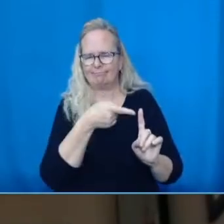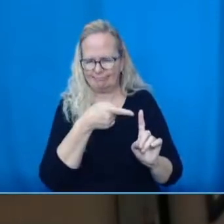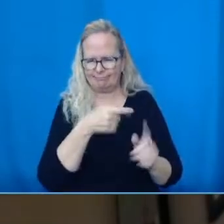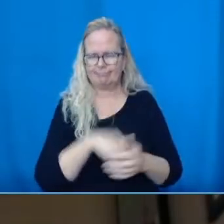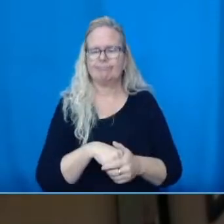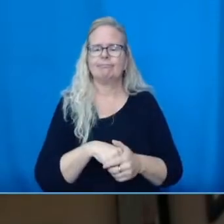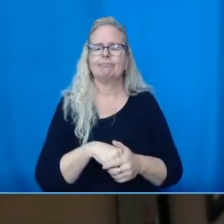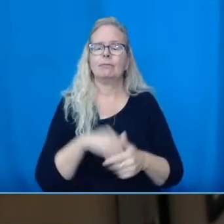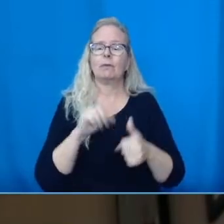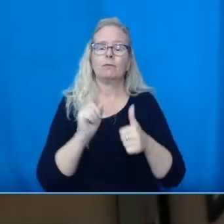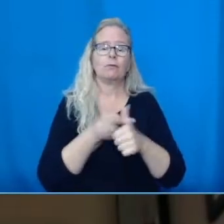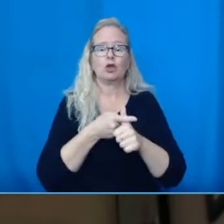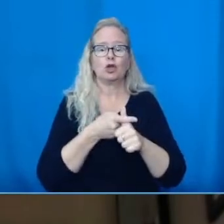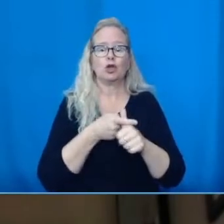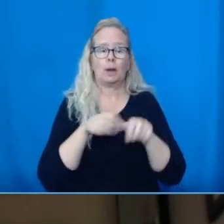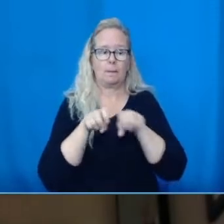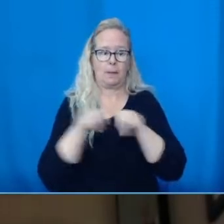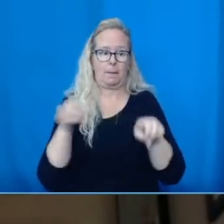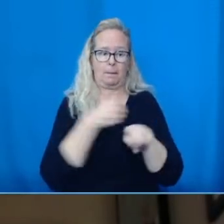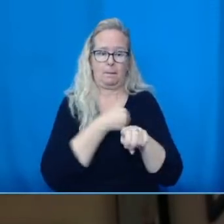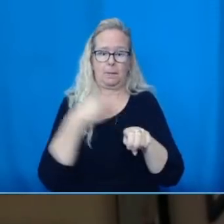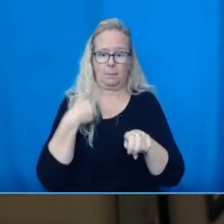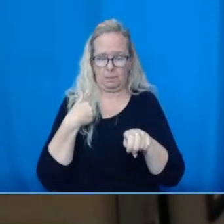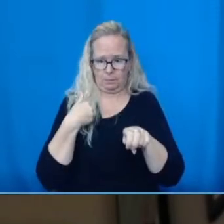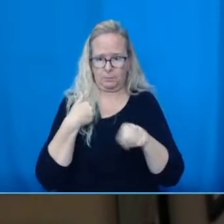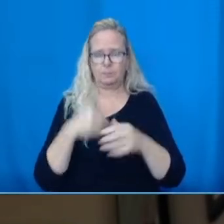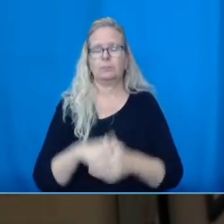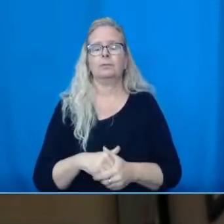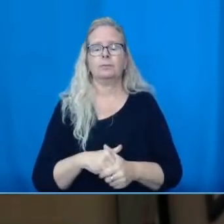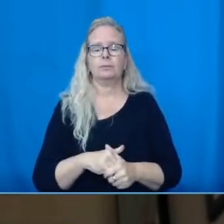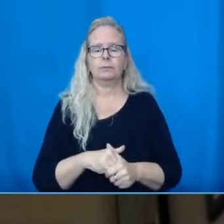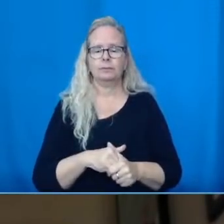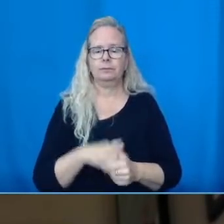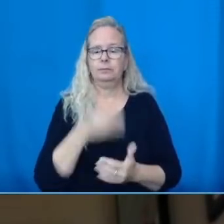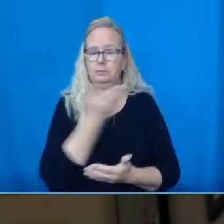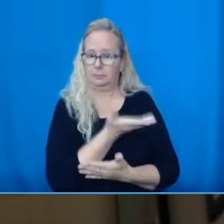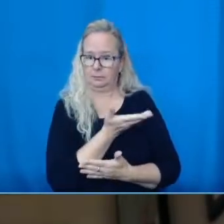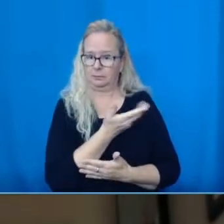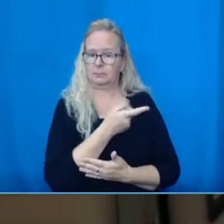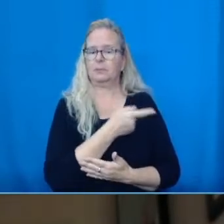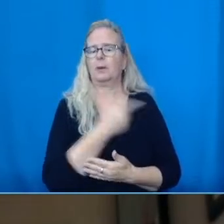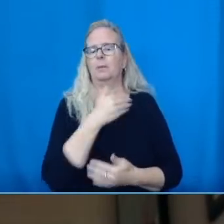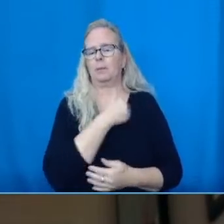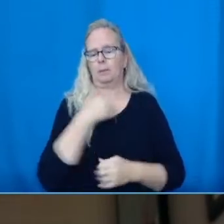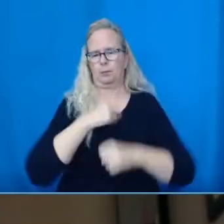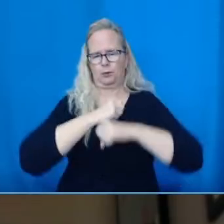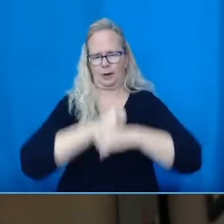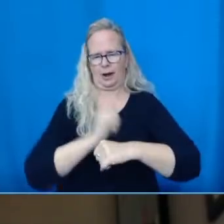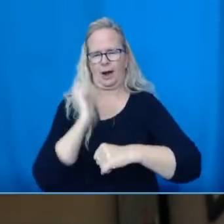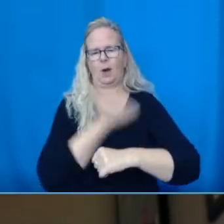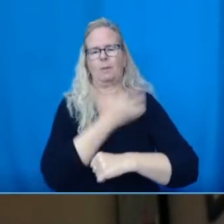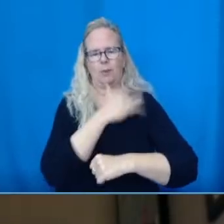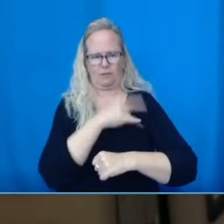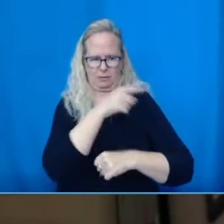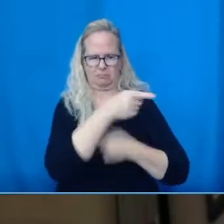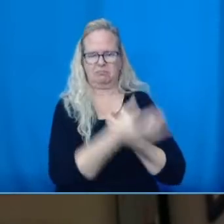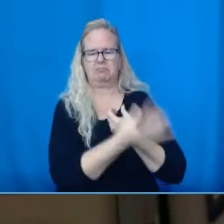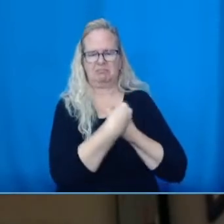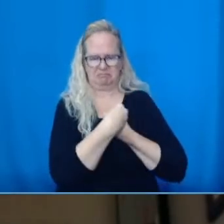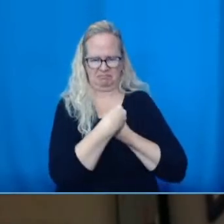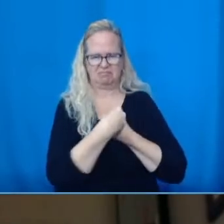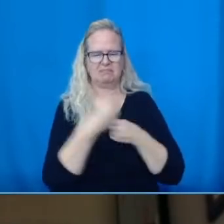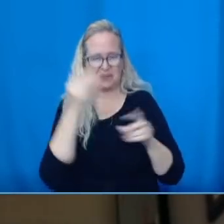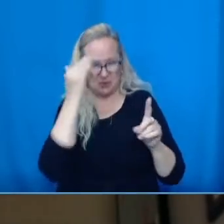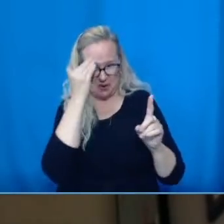is a member of the Protect Our Province Coalition, and I suspect a familiar face to many of you watching. I'm pleased to welcome back Connor Rudzicki,